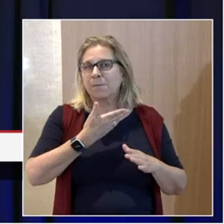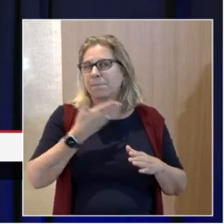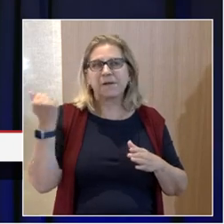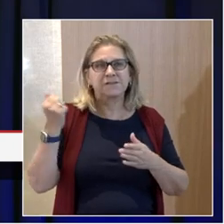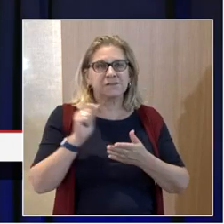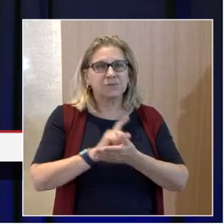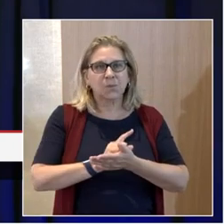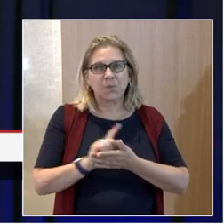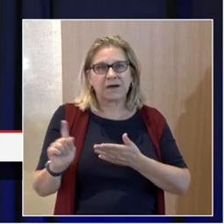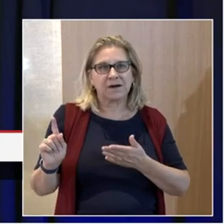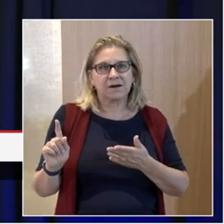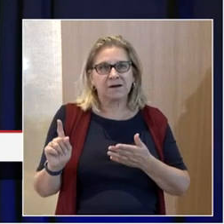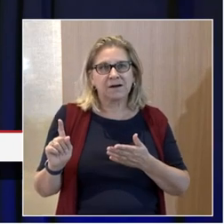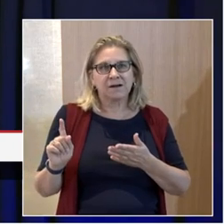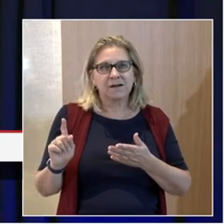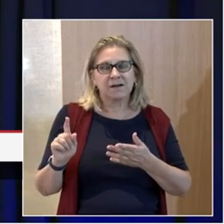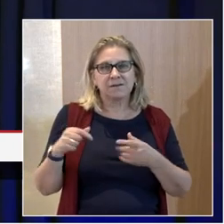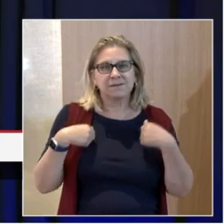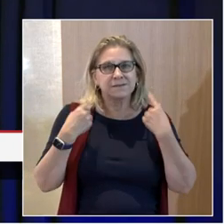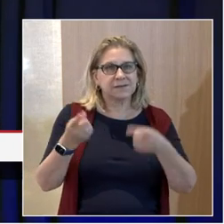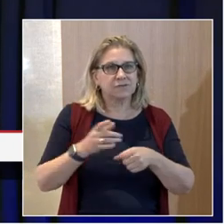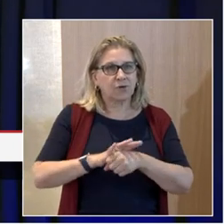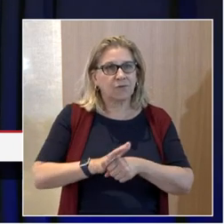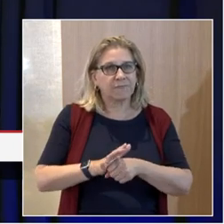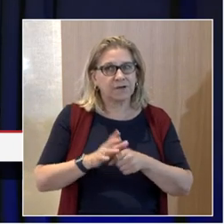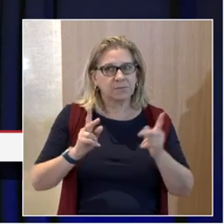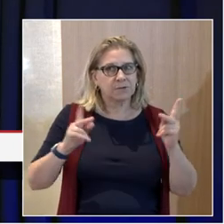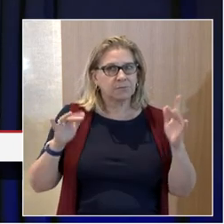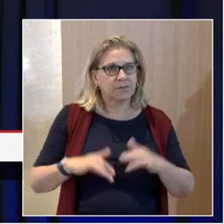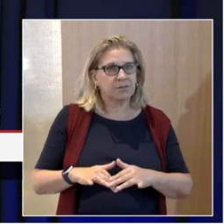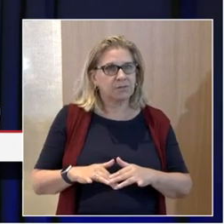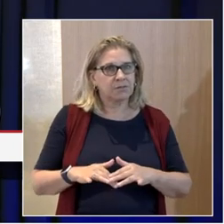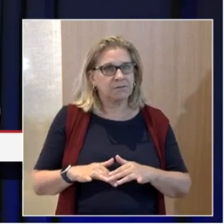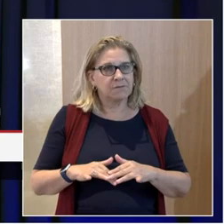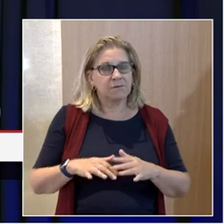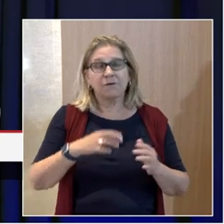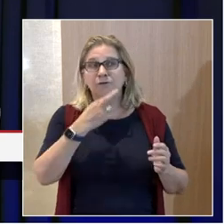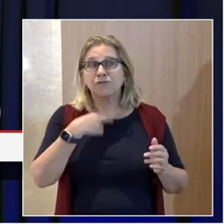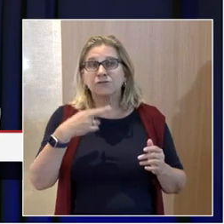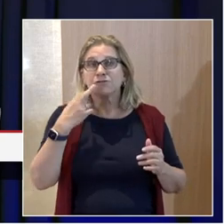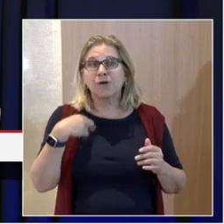saw a report that one of our restaurant groups had,